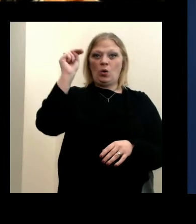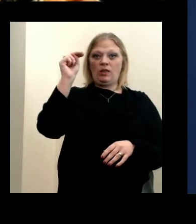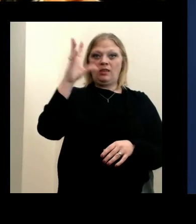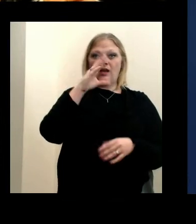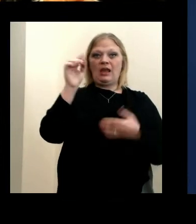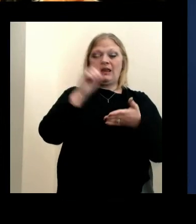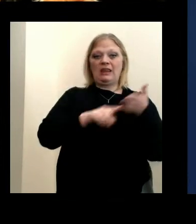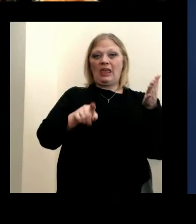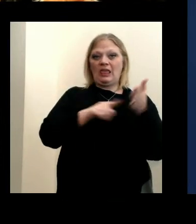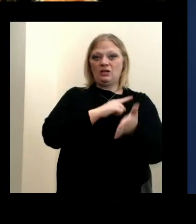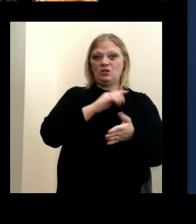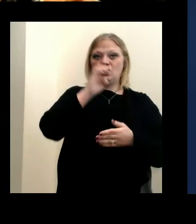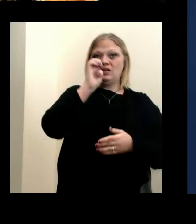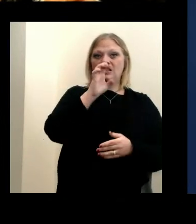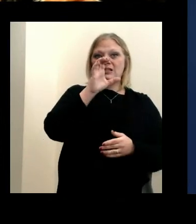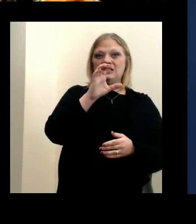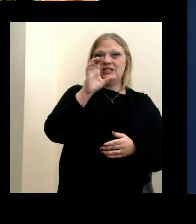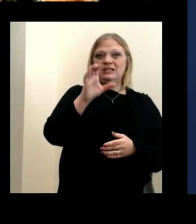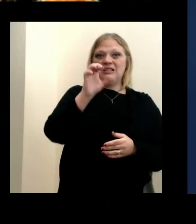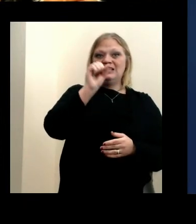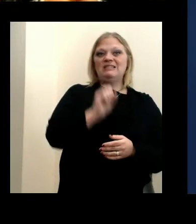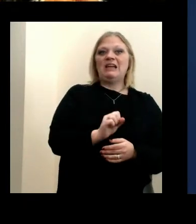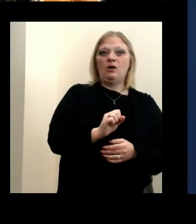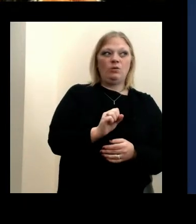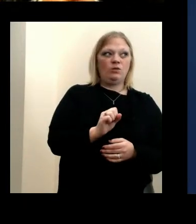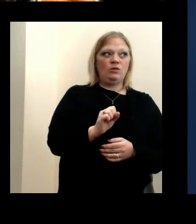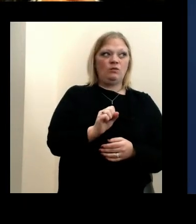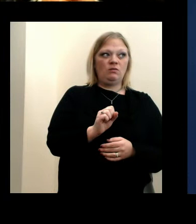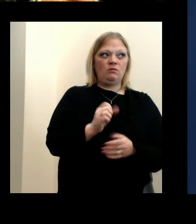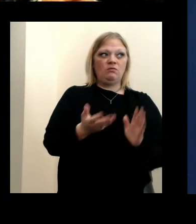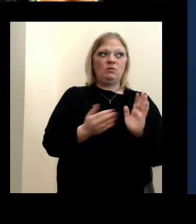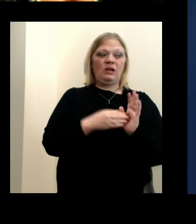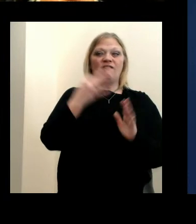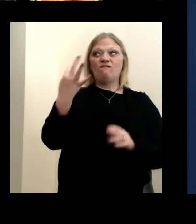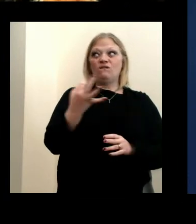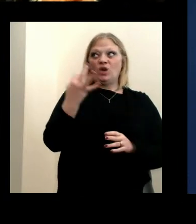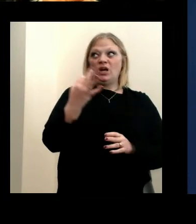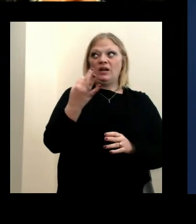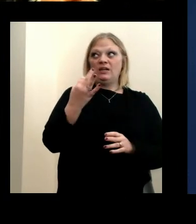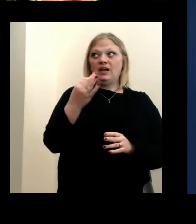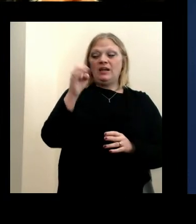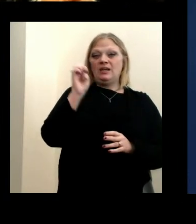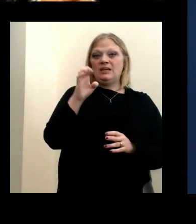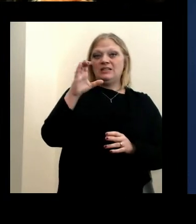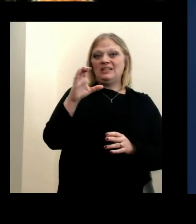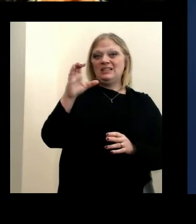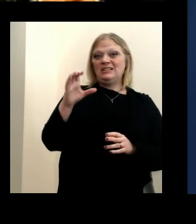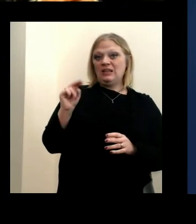at ECC South only. So again, Friday, ECC North vaccine